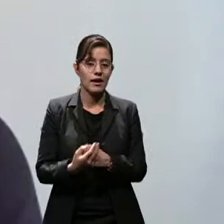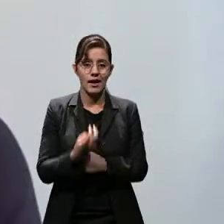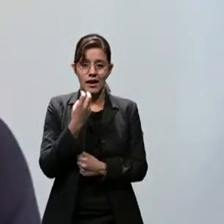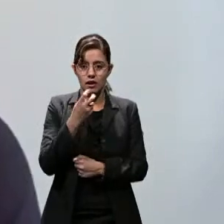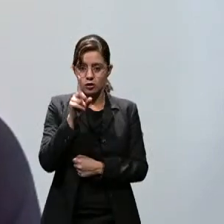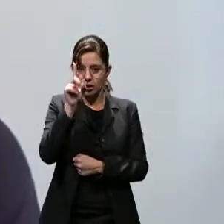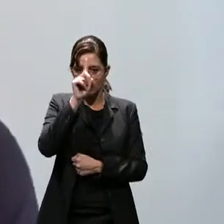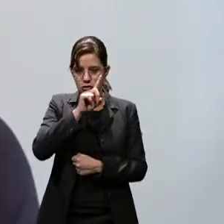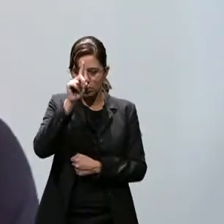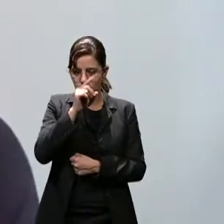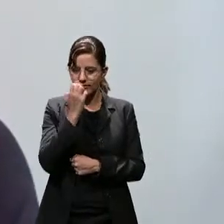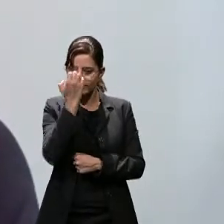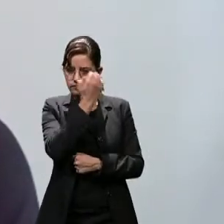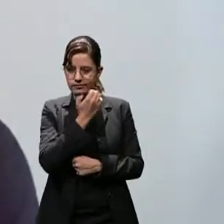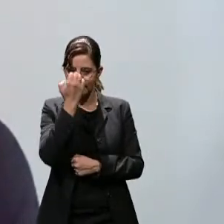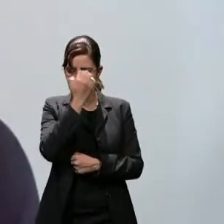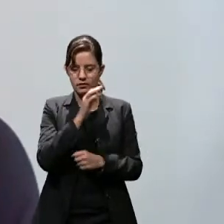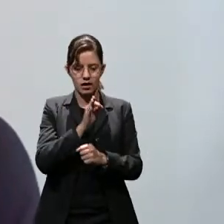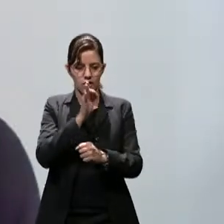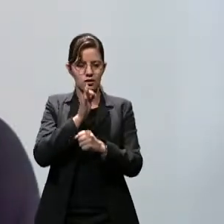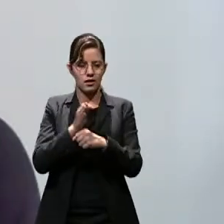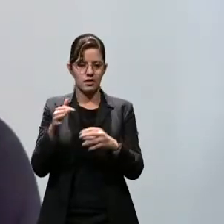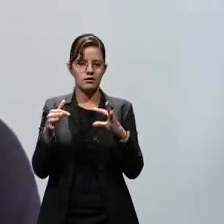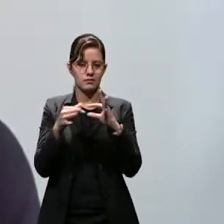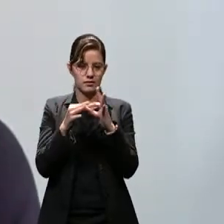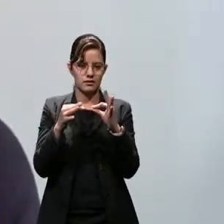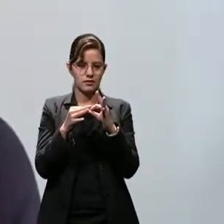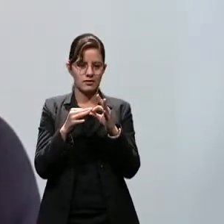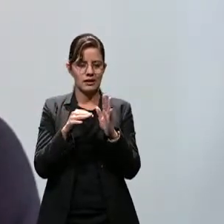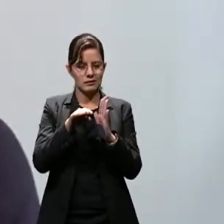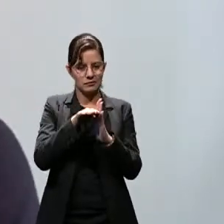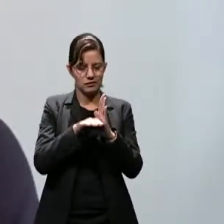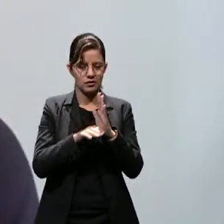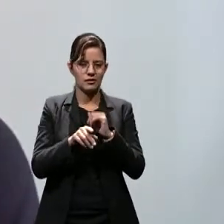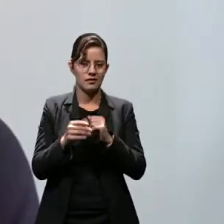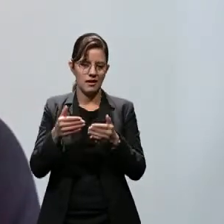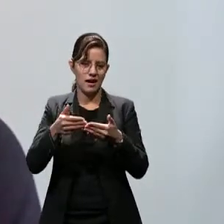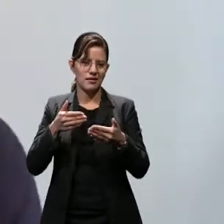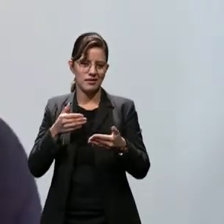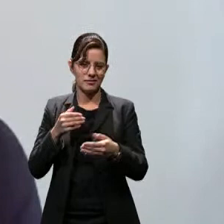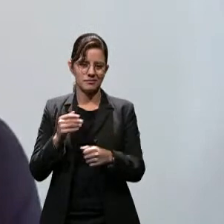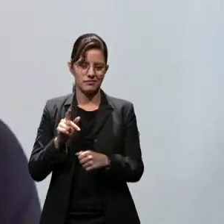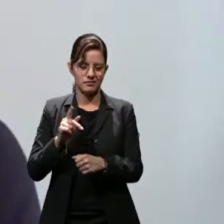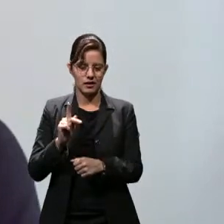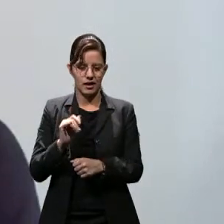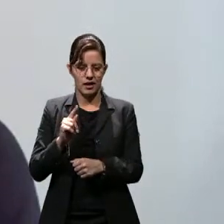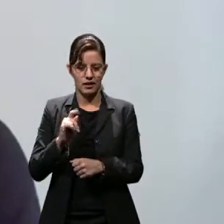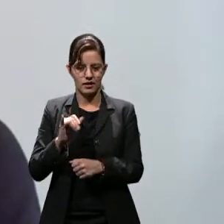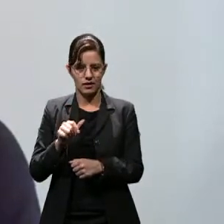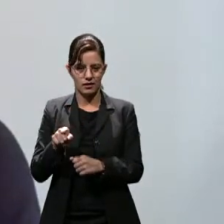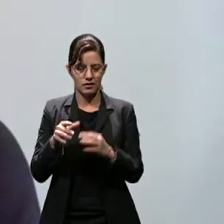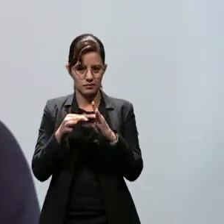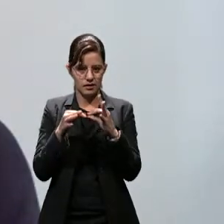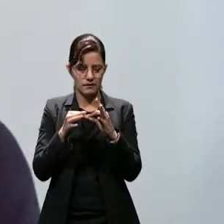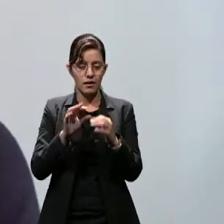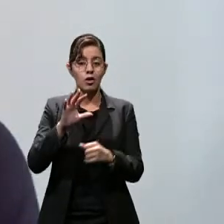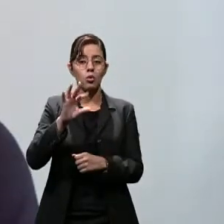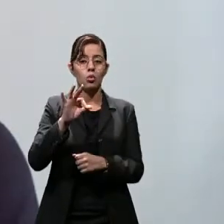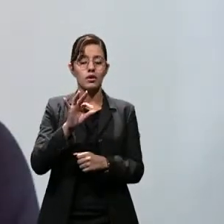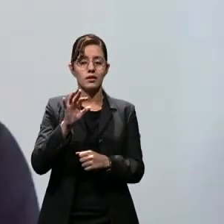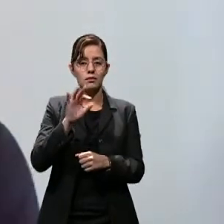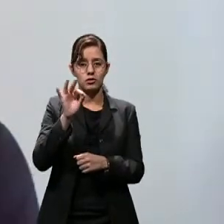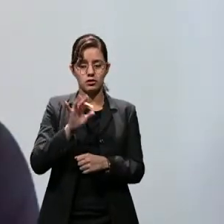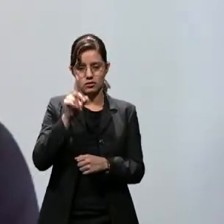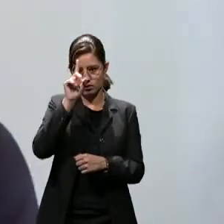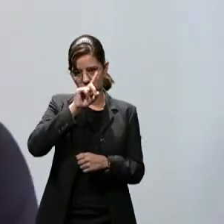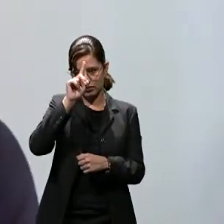recommendations, I would like to highlight some trends like what Katia was saying. About 40% of the